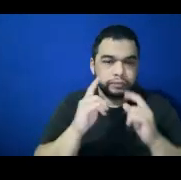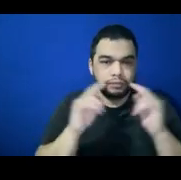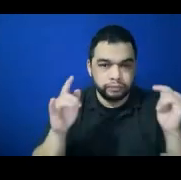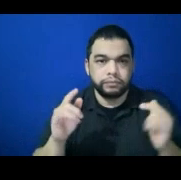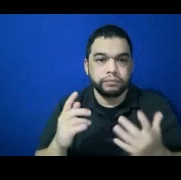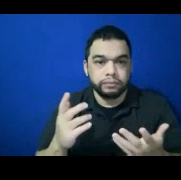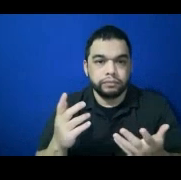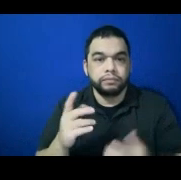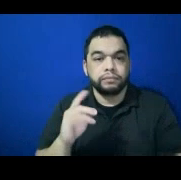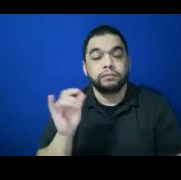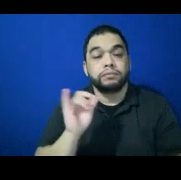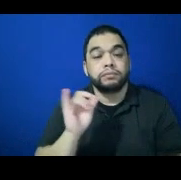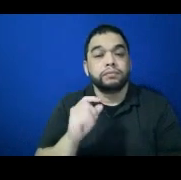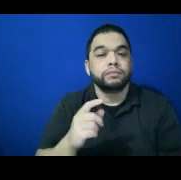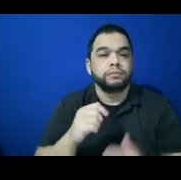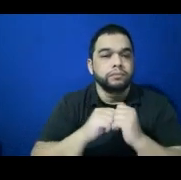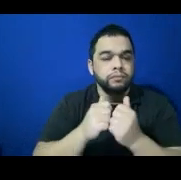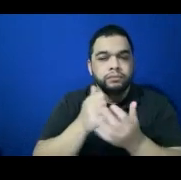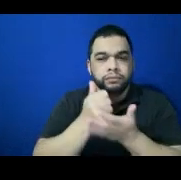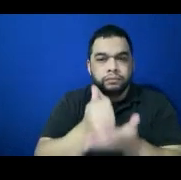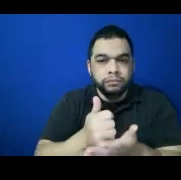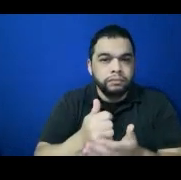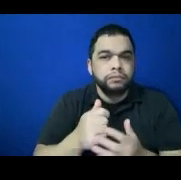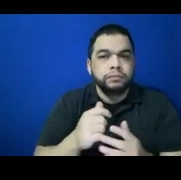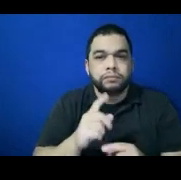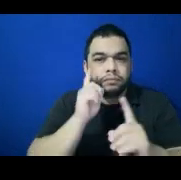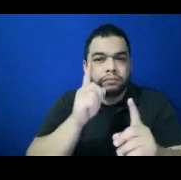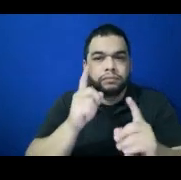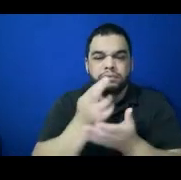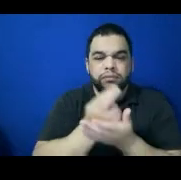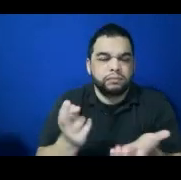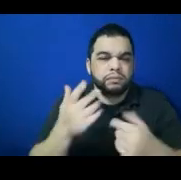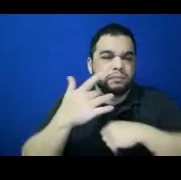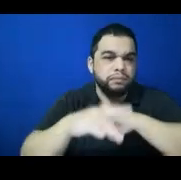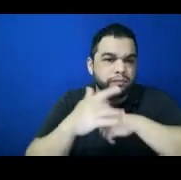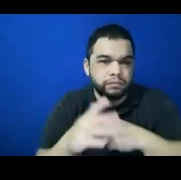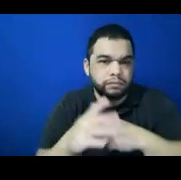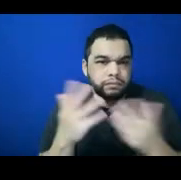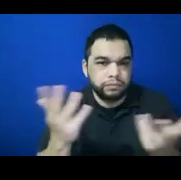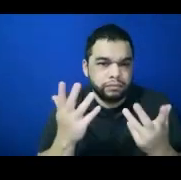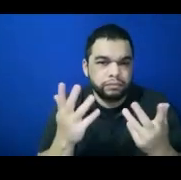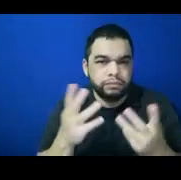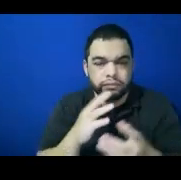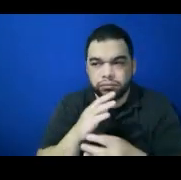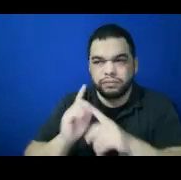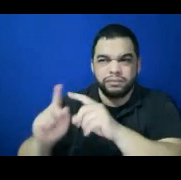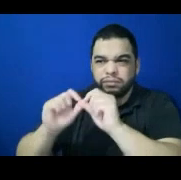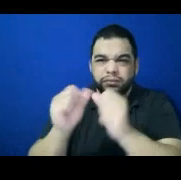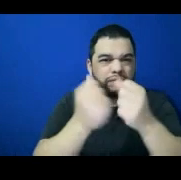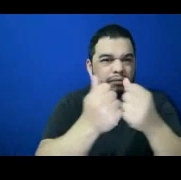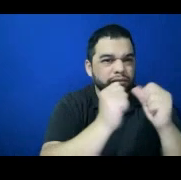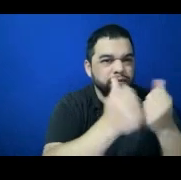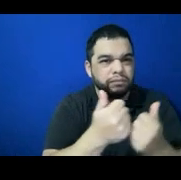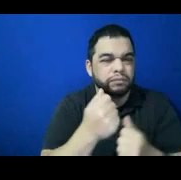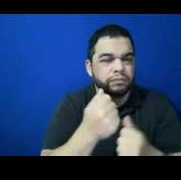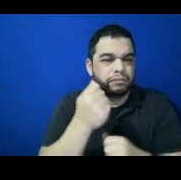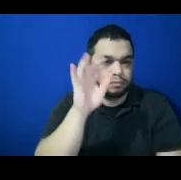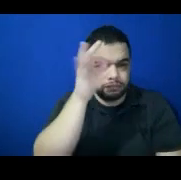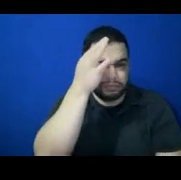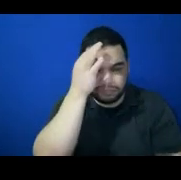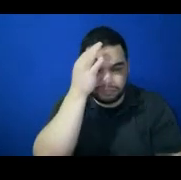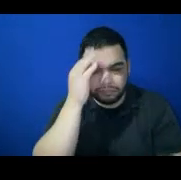then we have measures for adaptation and mitigation and the resources that are available throughout the federal